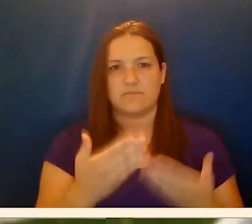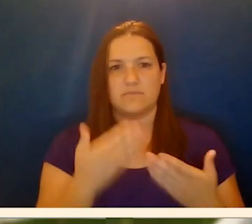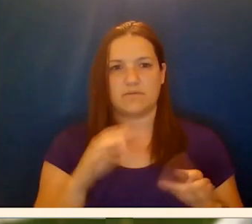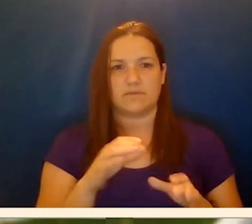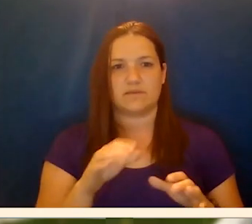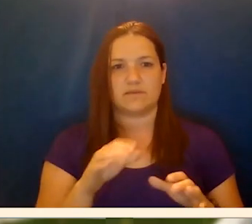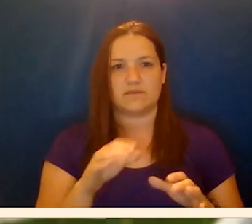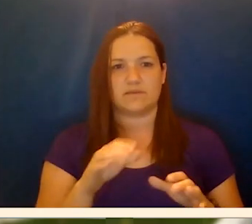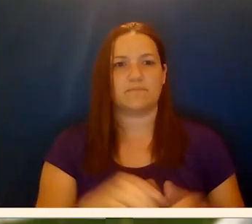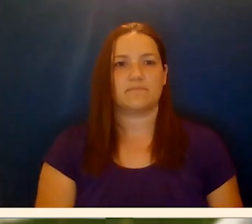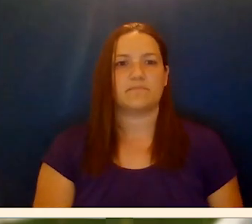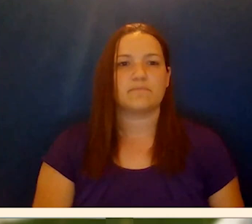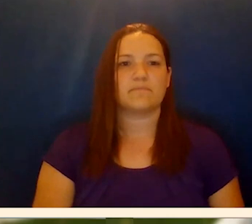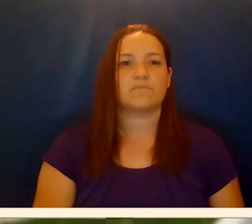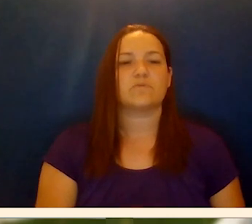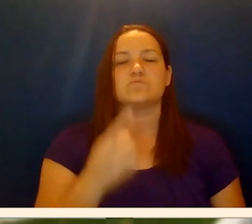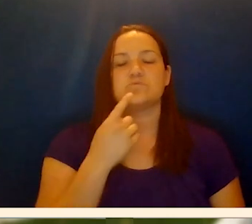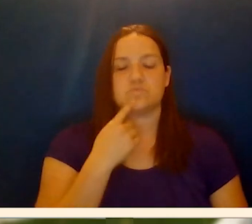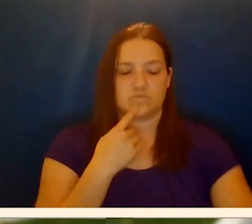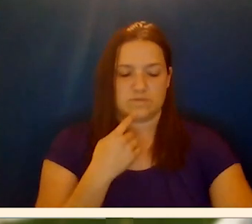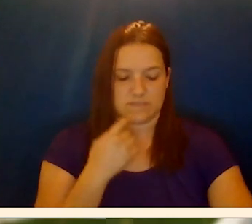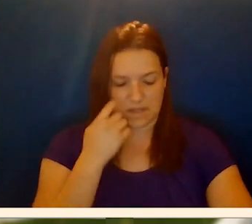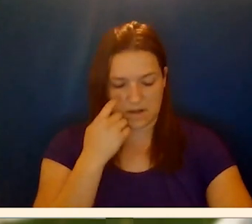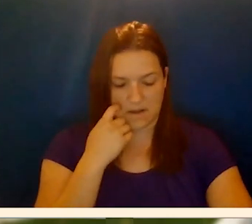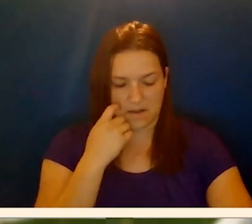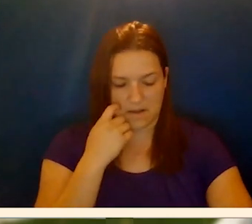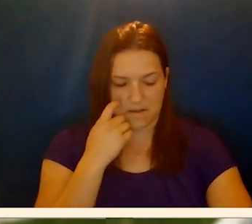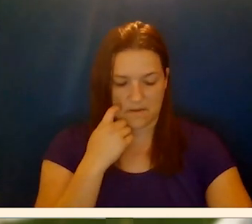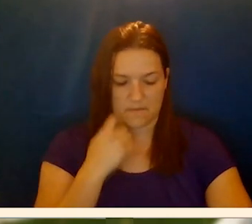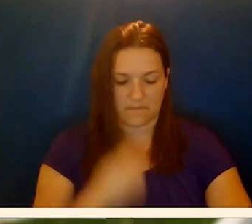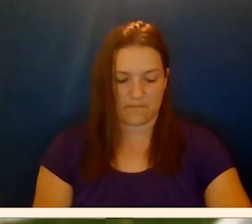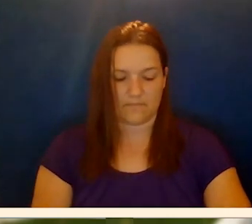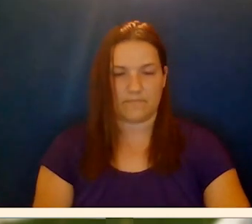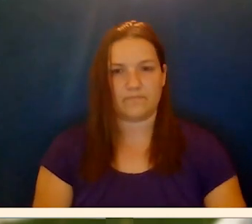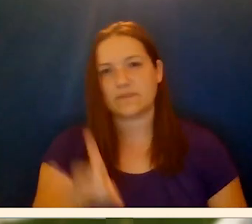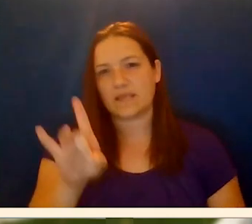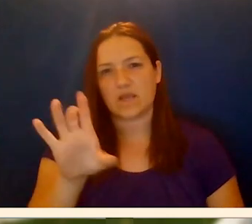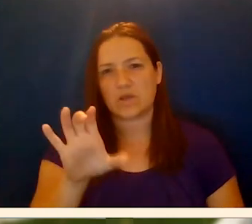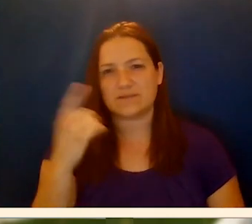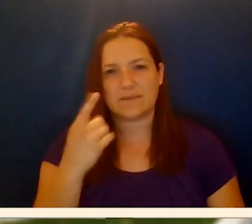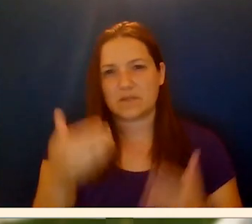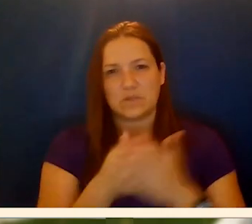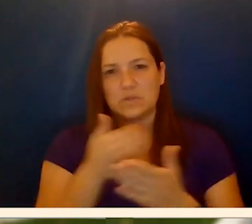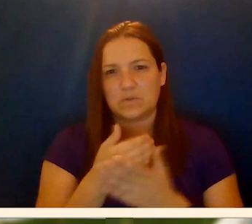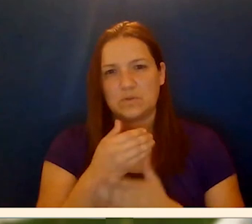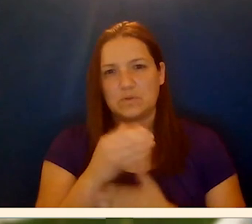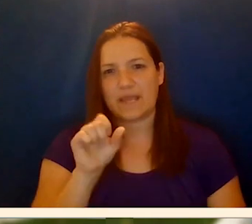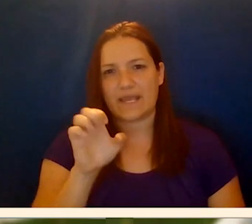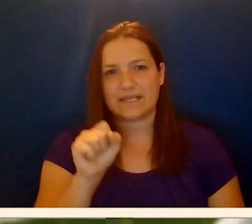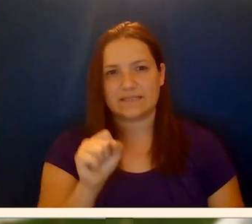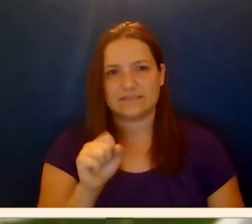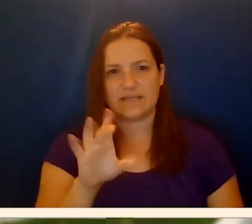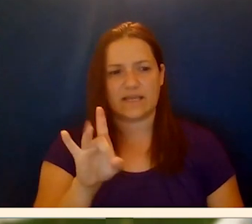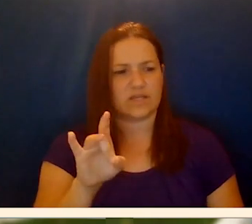the 800 and something new cases yesterday, 853. So we're getting calls.